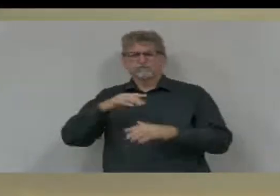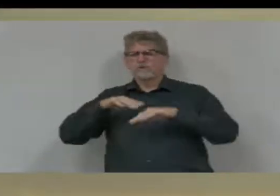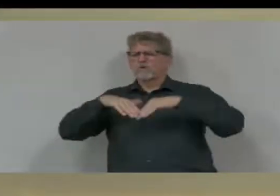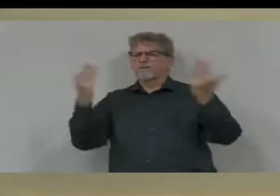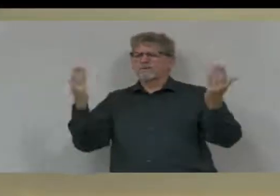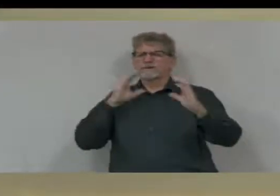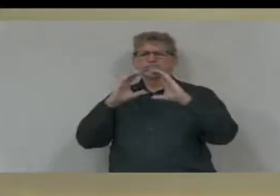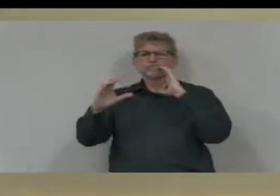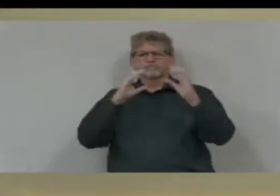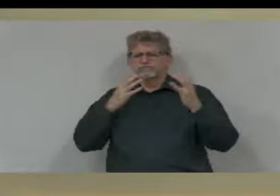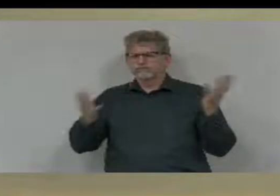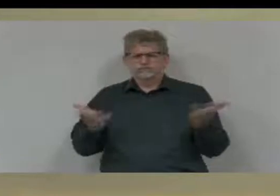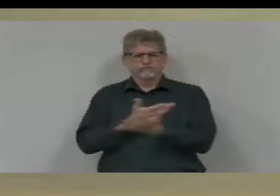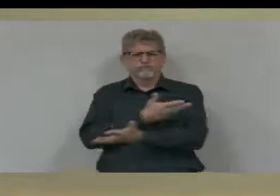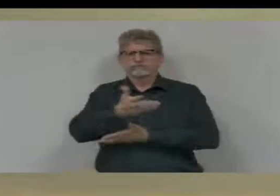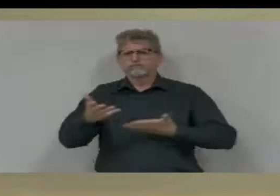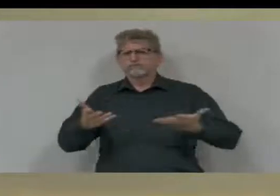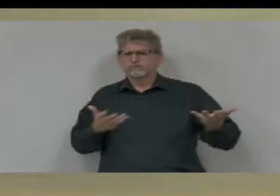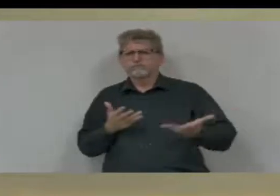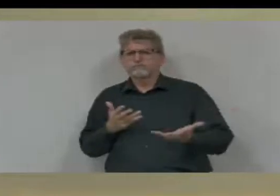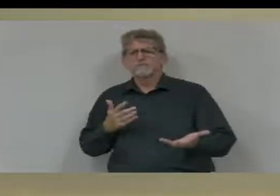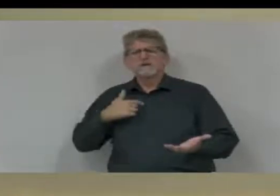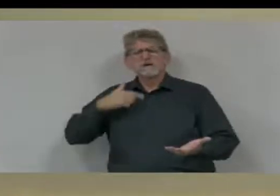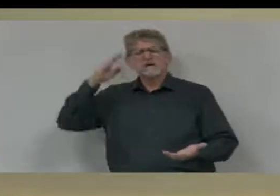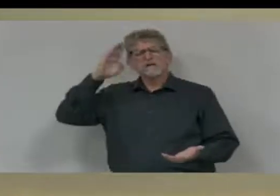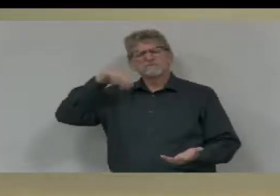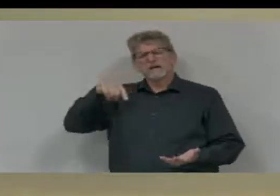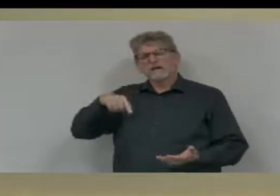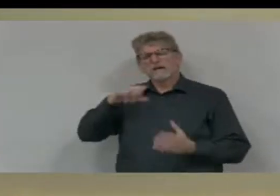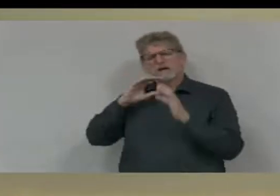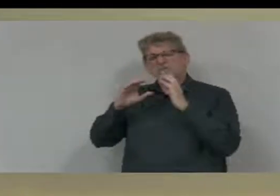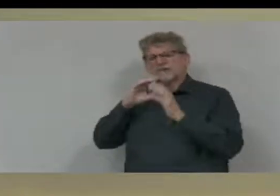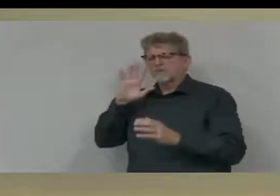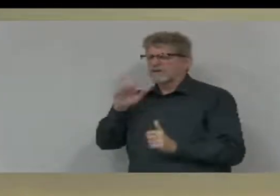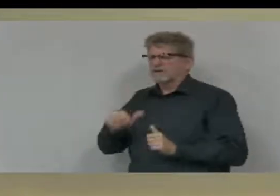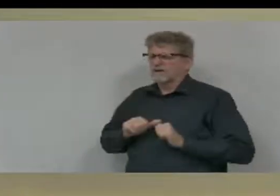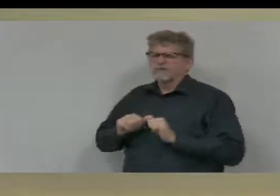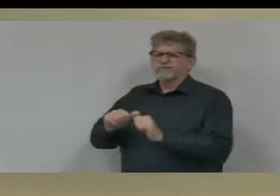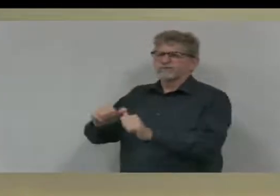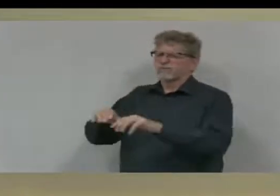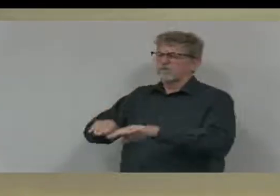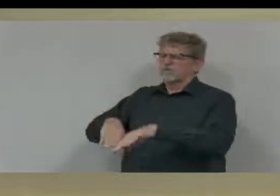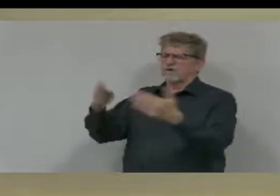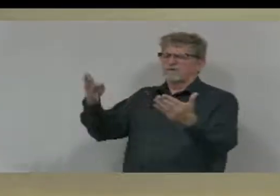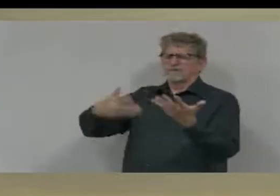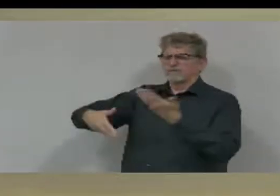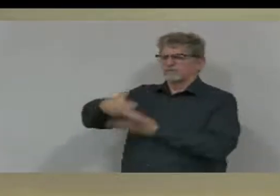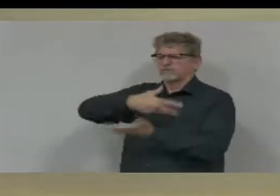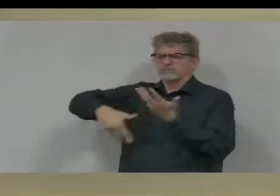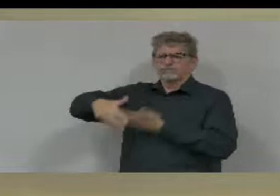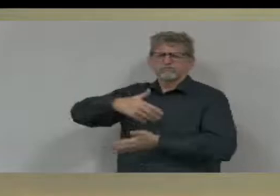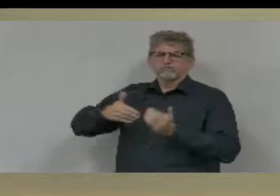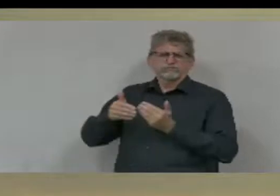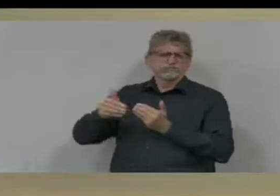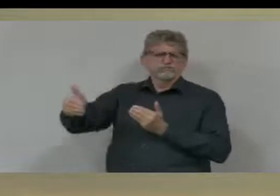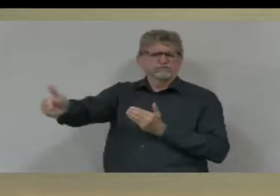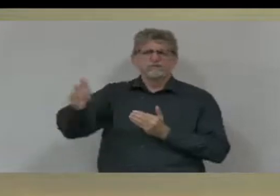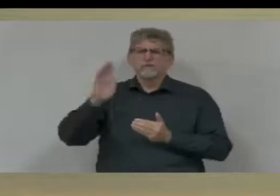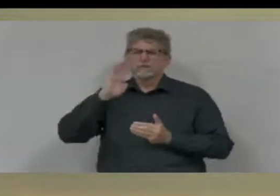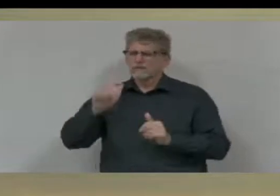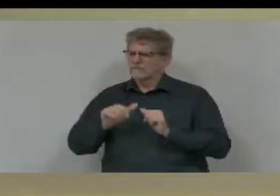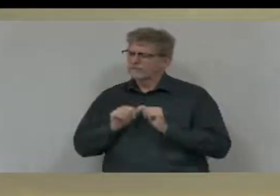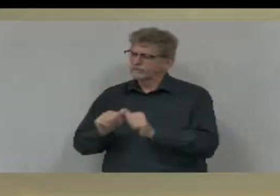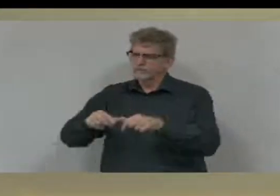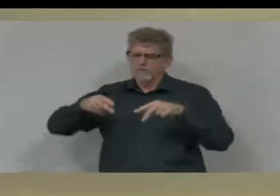and I would expect that those lines of communication will continue to be open, and we'll be watching our local